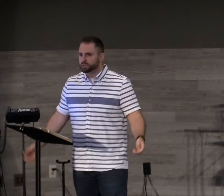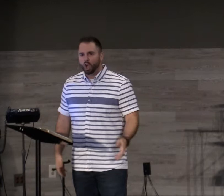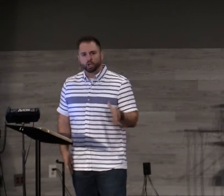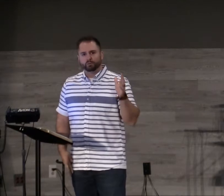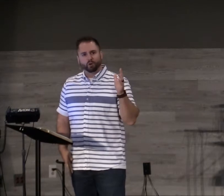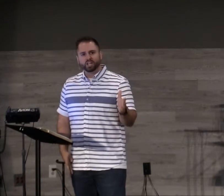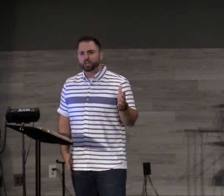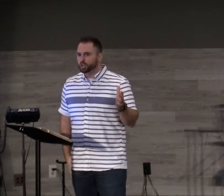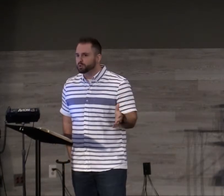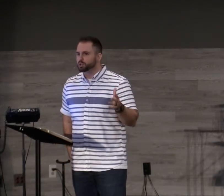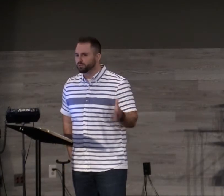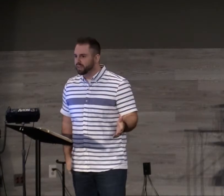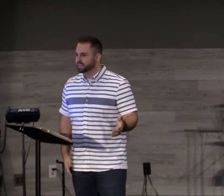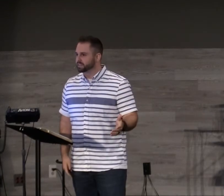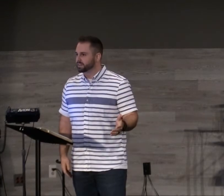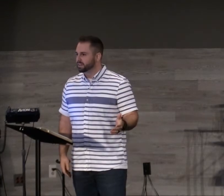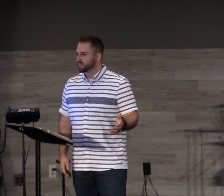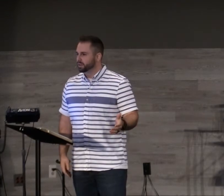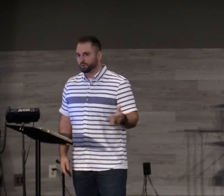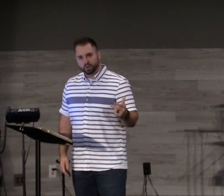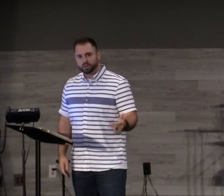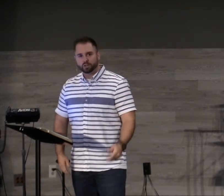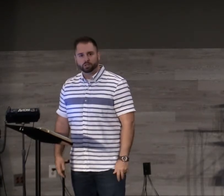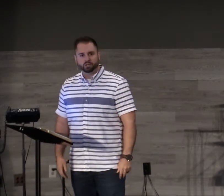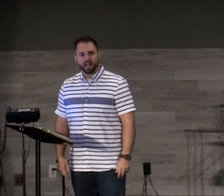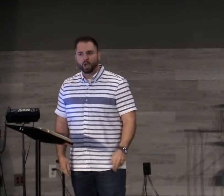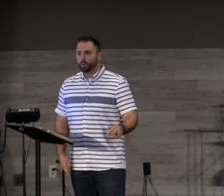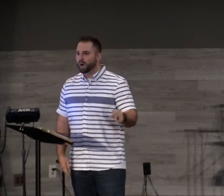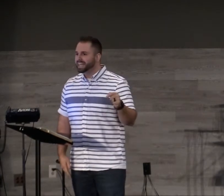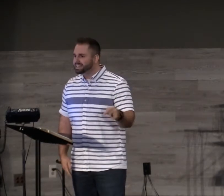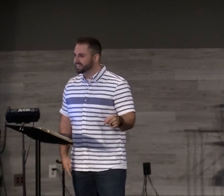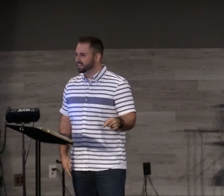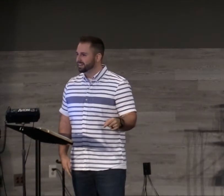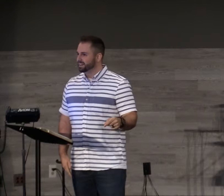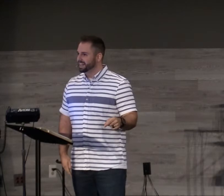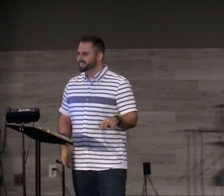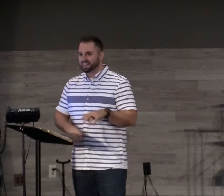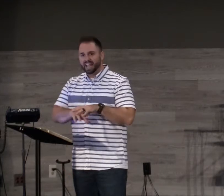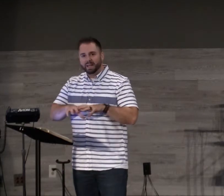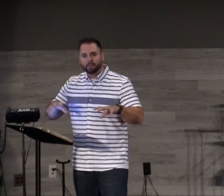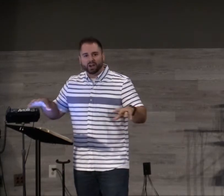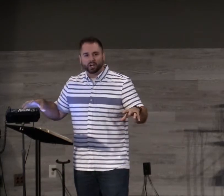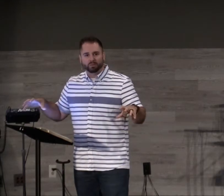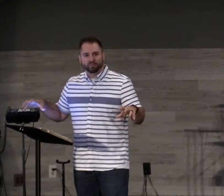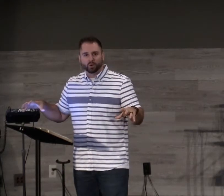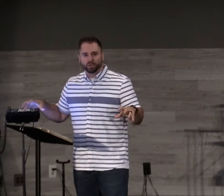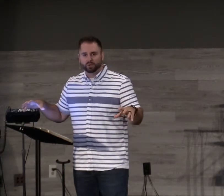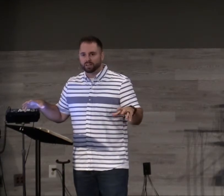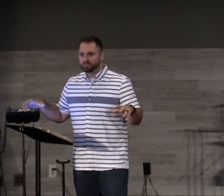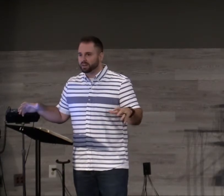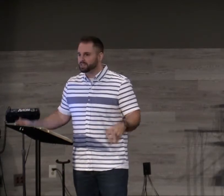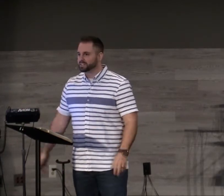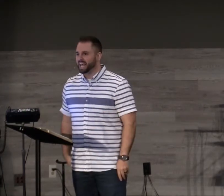and influence? Are you afraid you're going to lose your friends? Are you afraid you're going to lose your job? What is it that is laying a barrier before